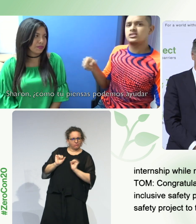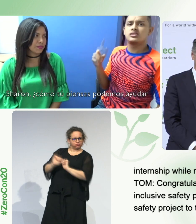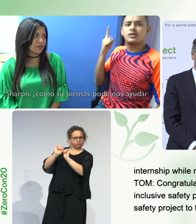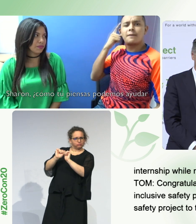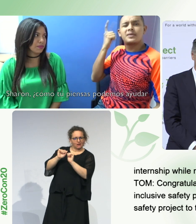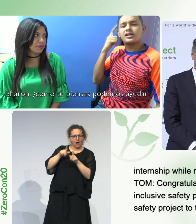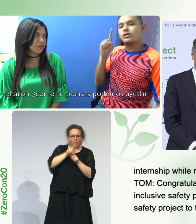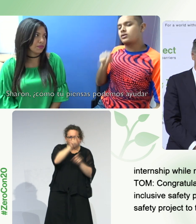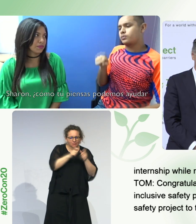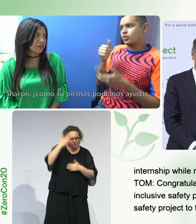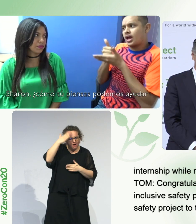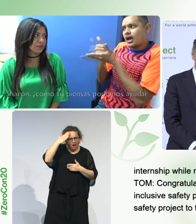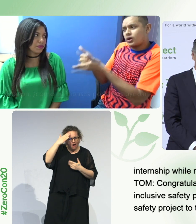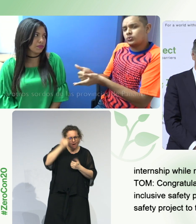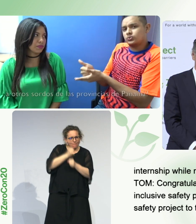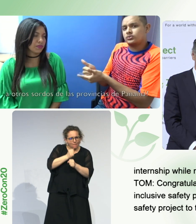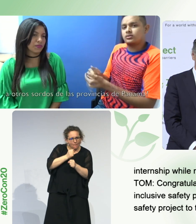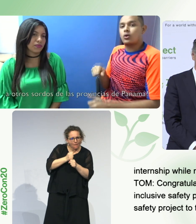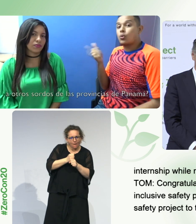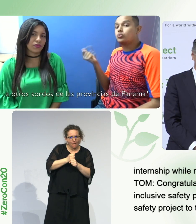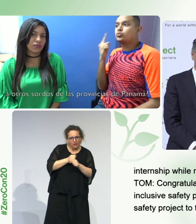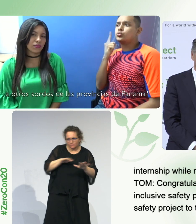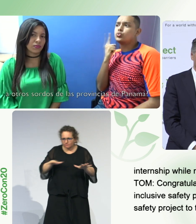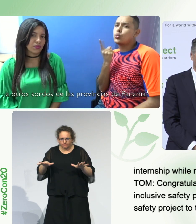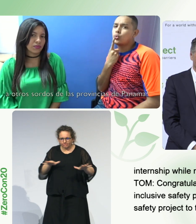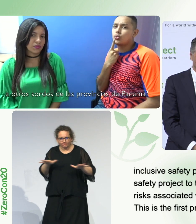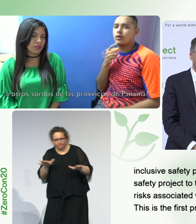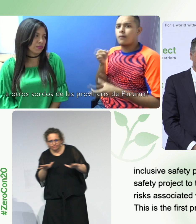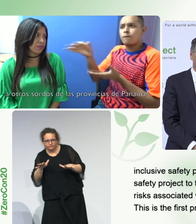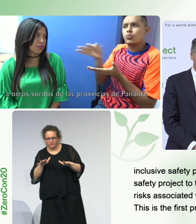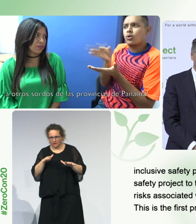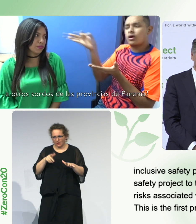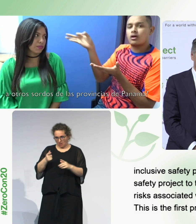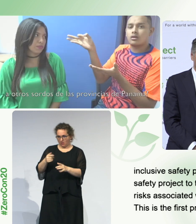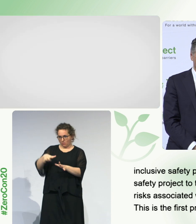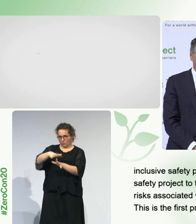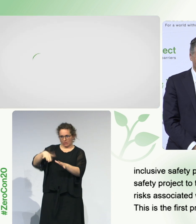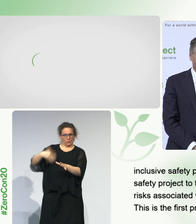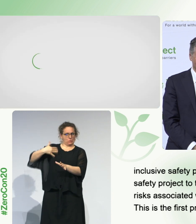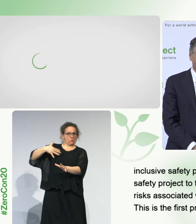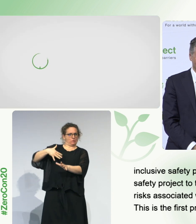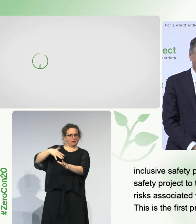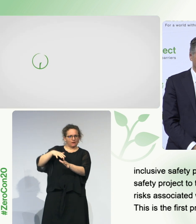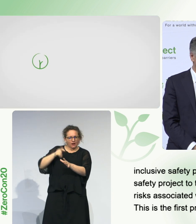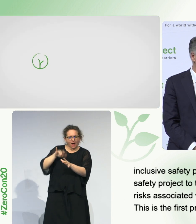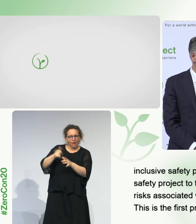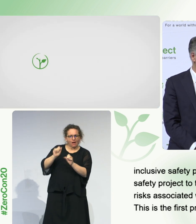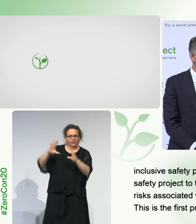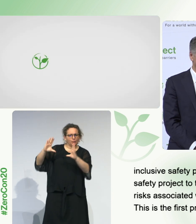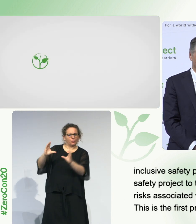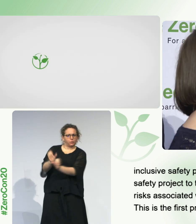project ever to integrate disaster risk reduction and management practices into public schools.